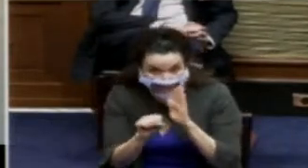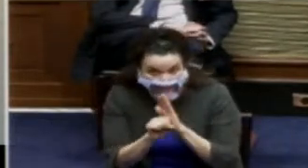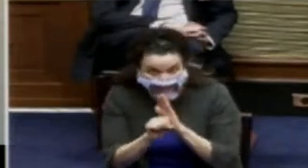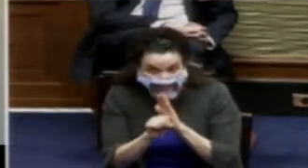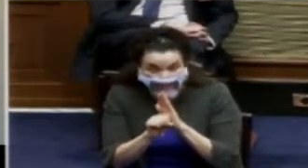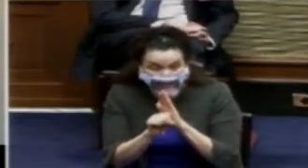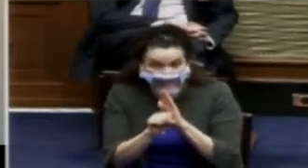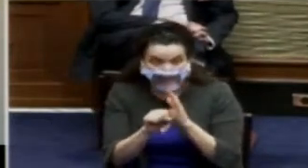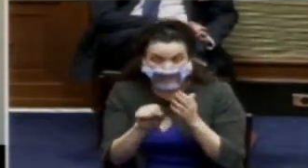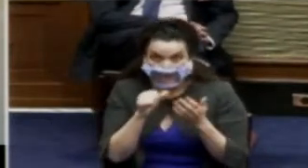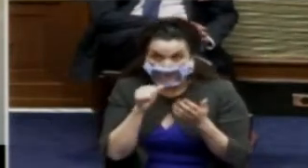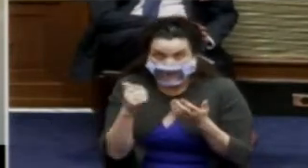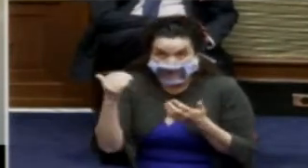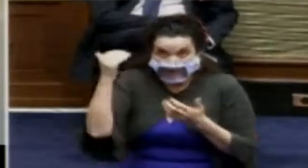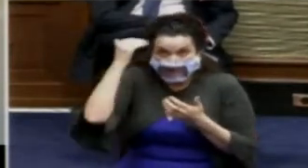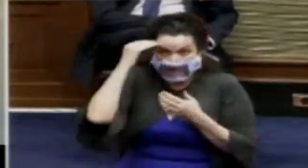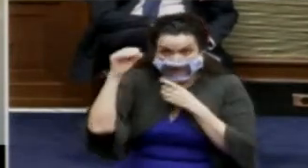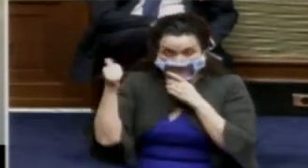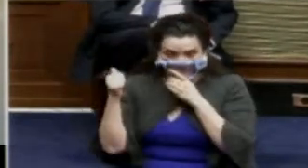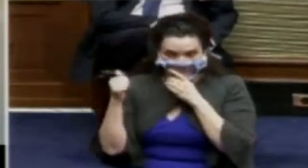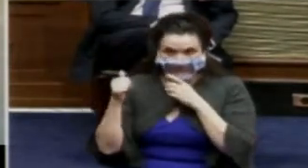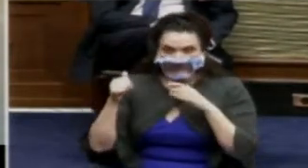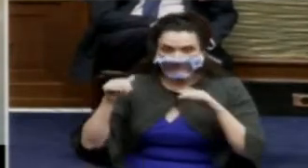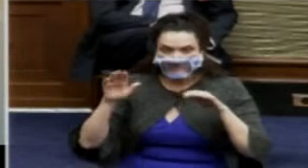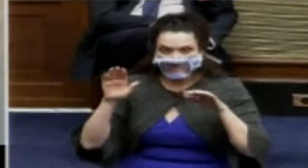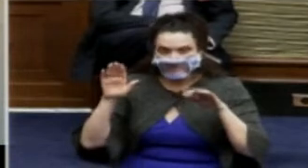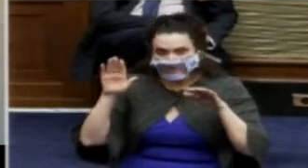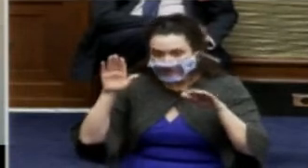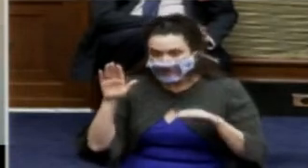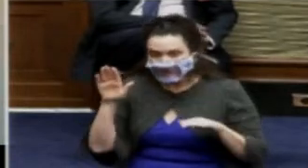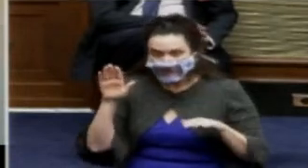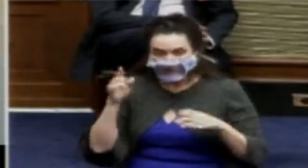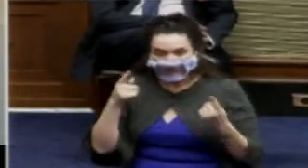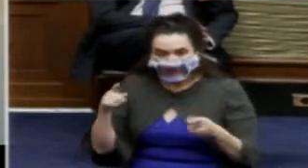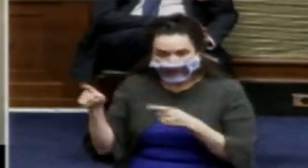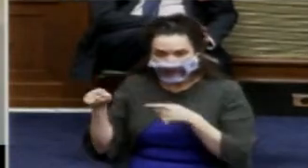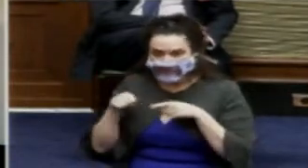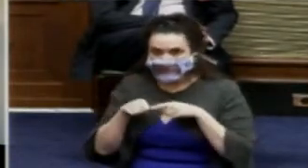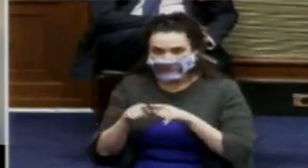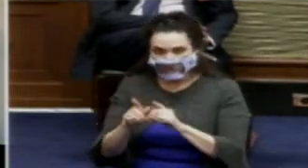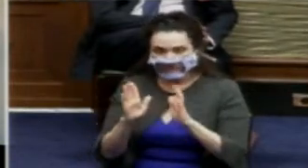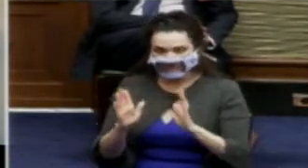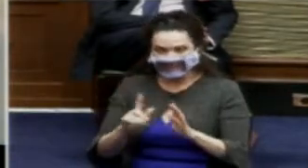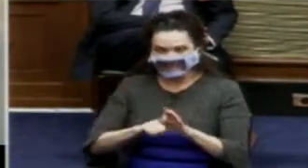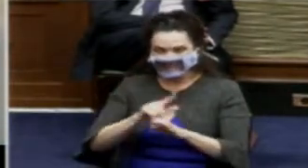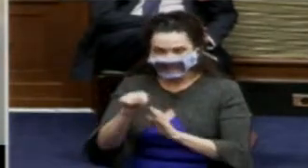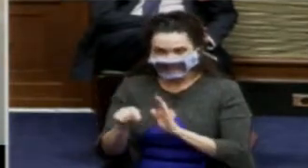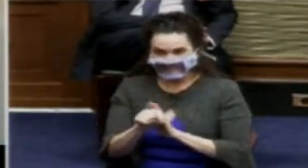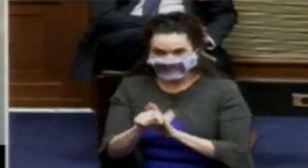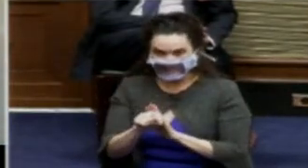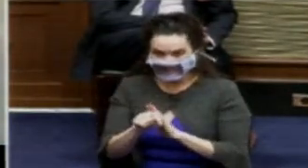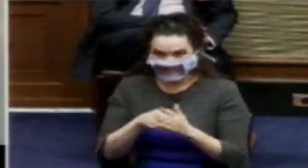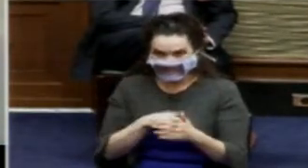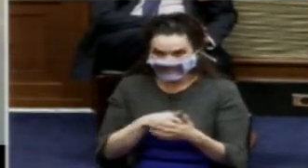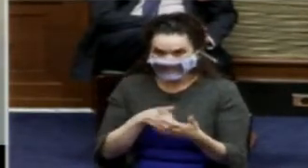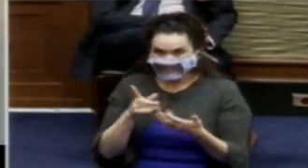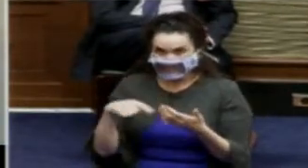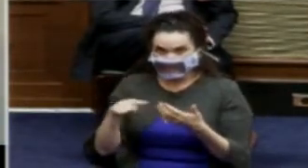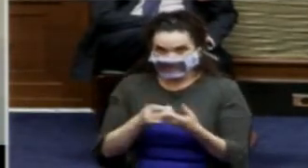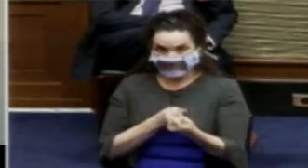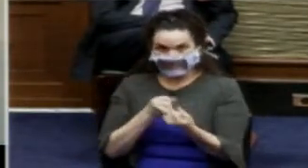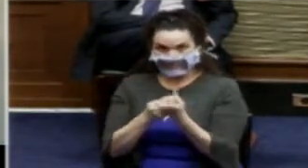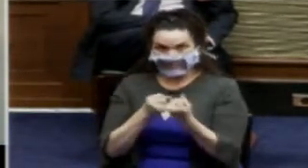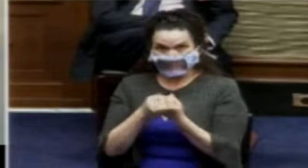in Congress to that effect back during those 150 years. There may have been, but I've never seen any reference to